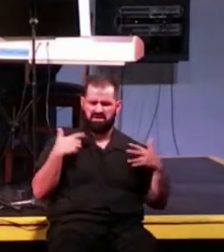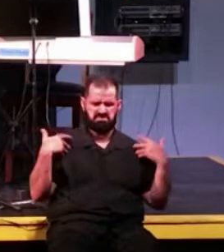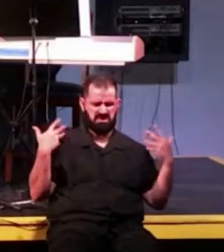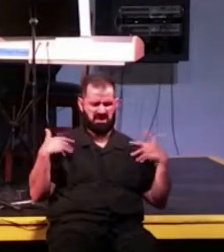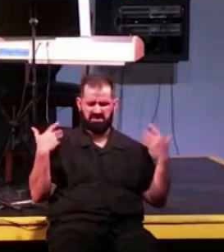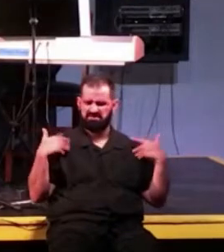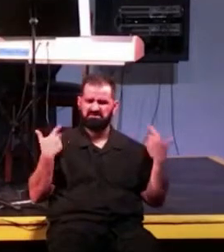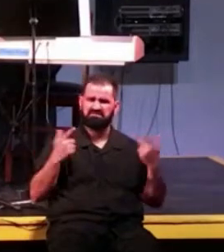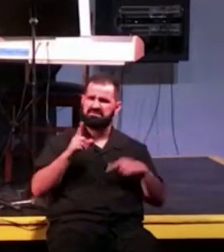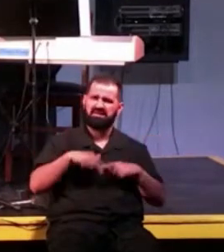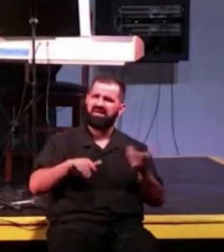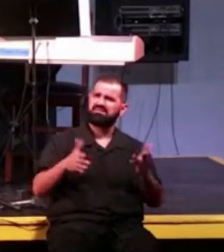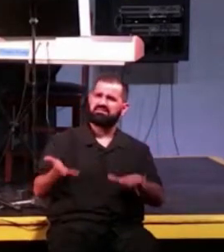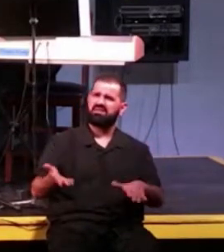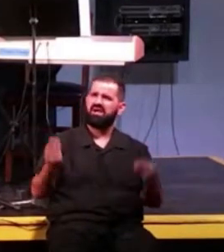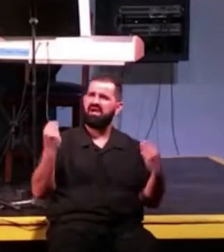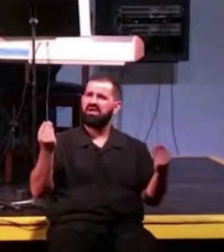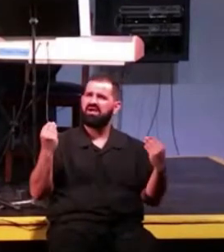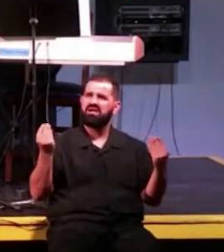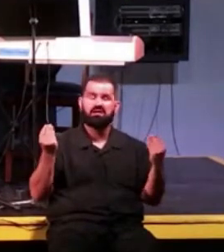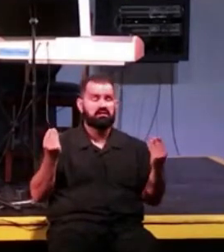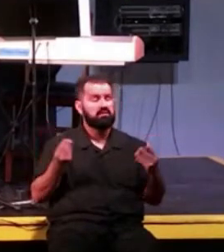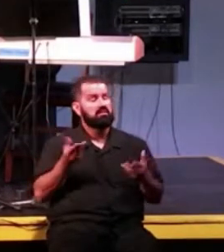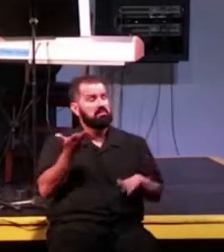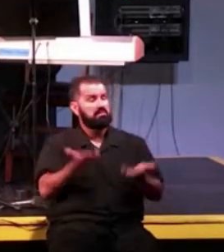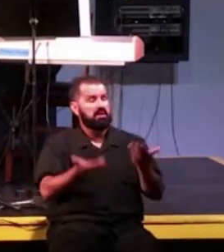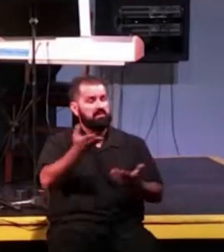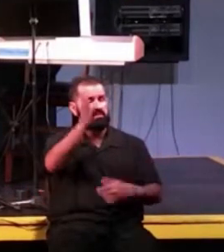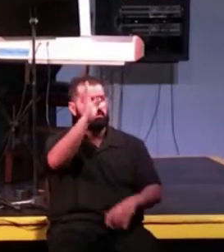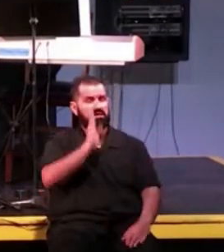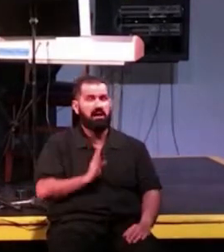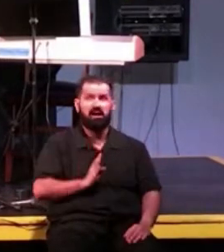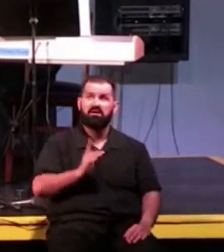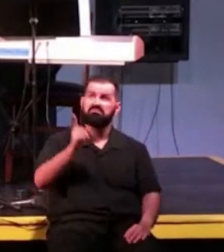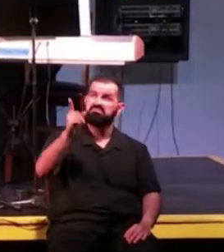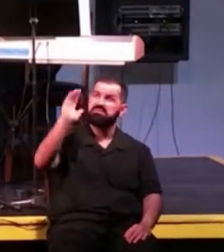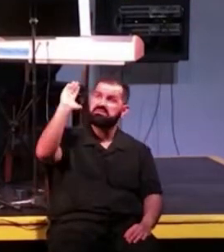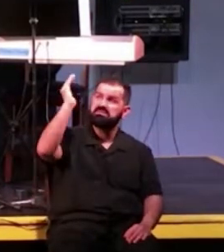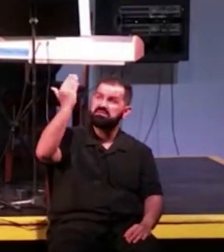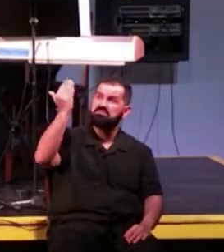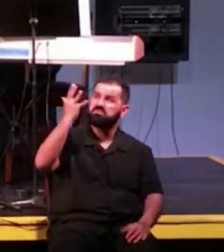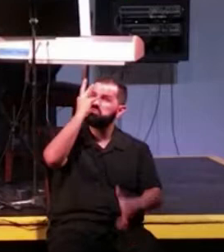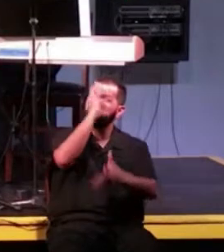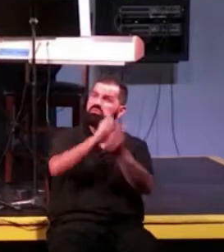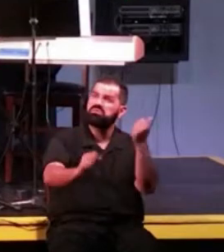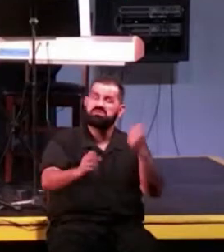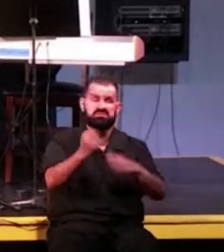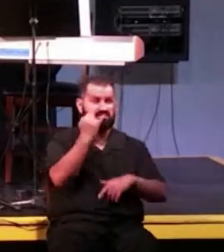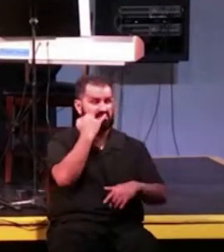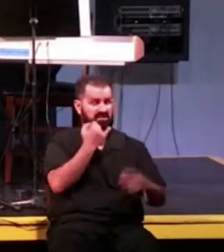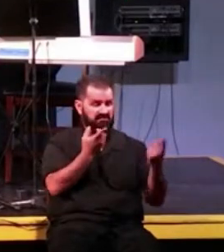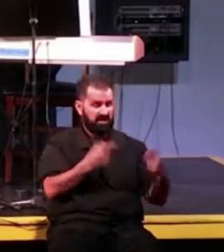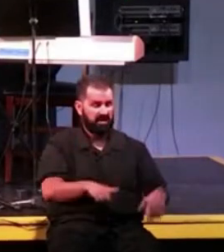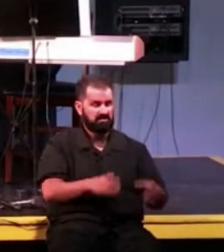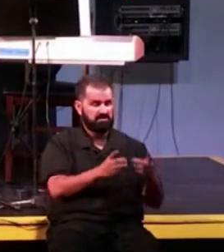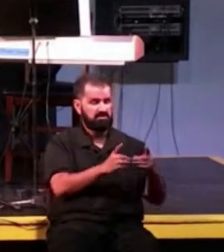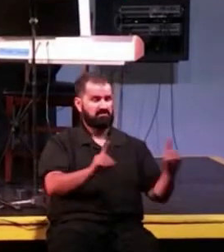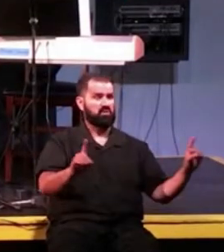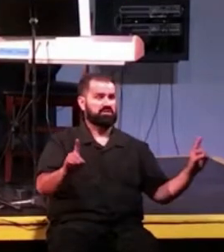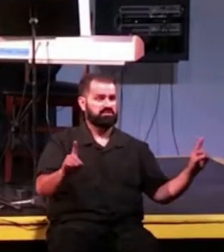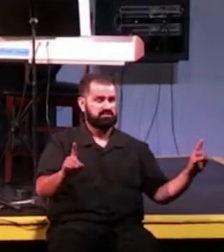die. God can appear ruthless when you're divorced and he didn't come through for you and restore your